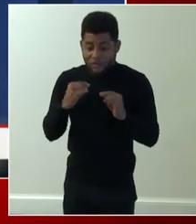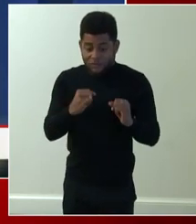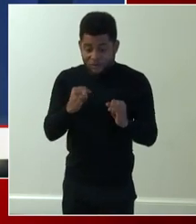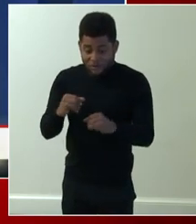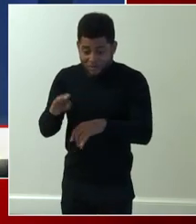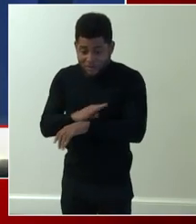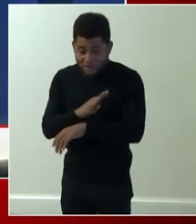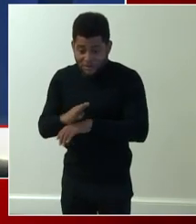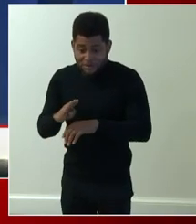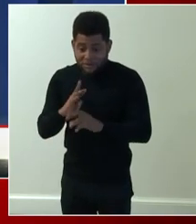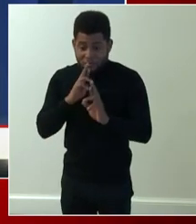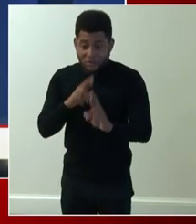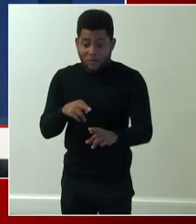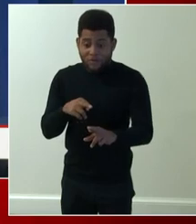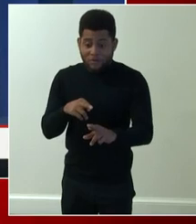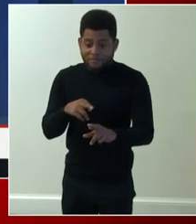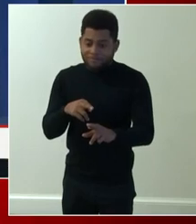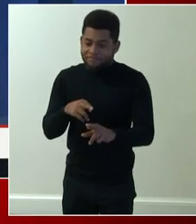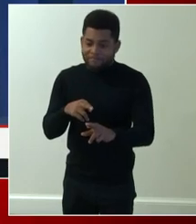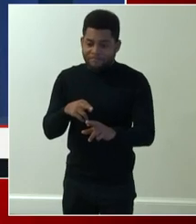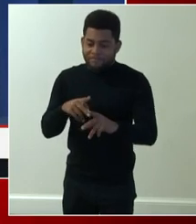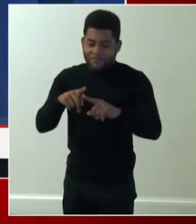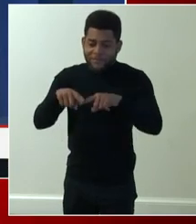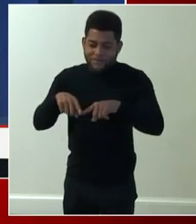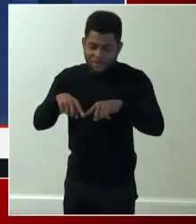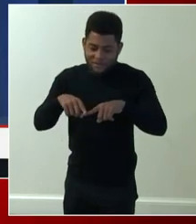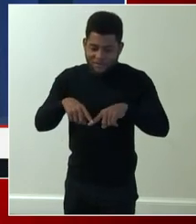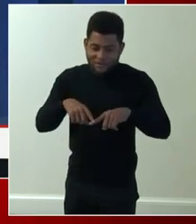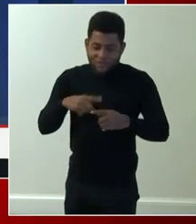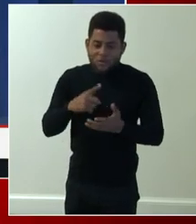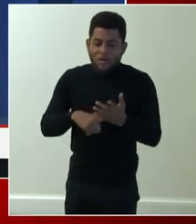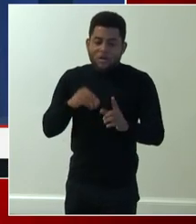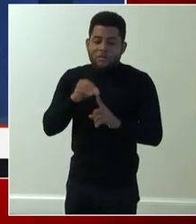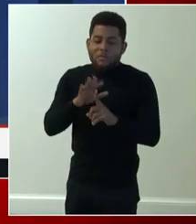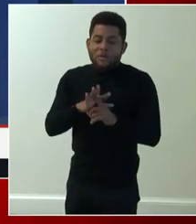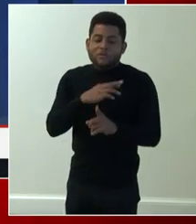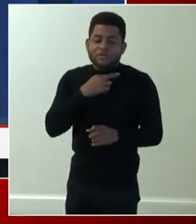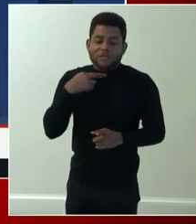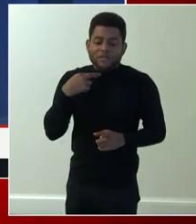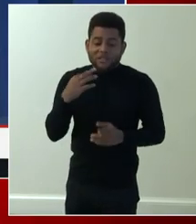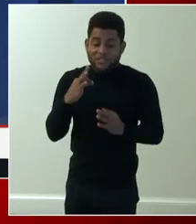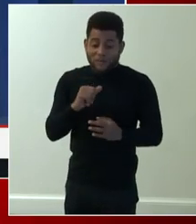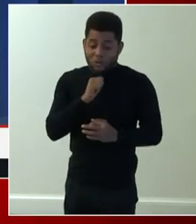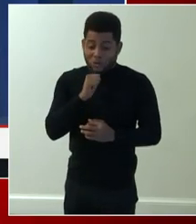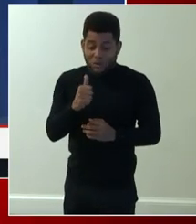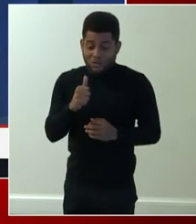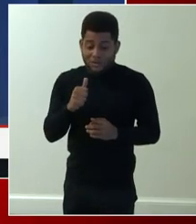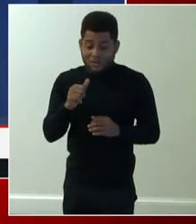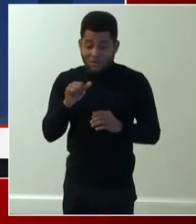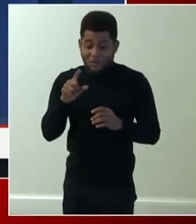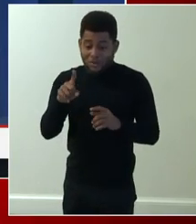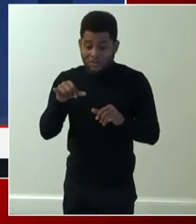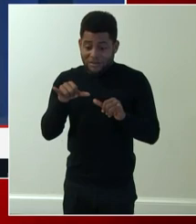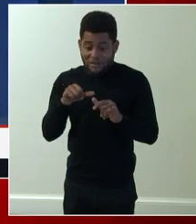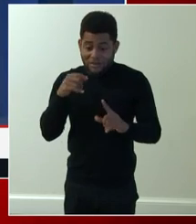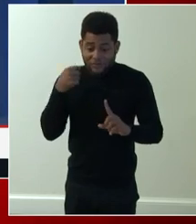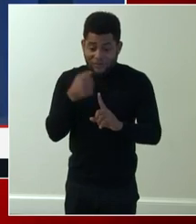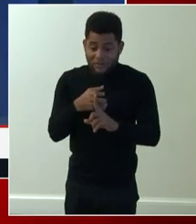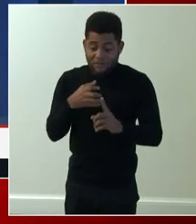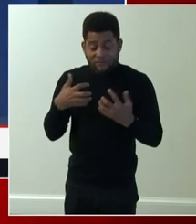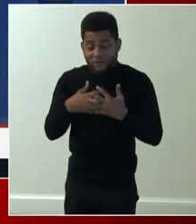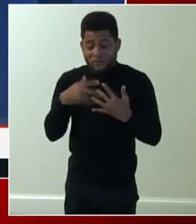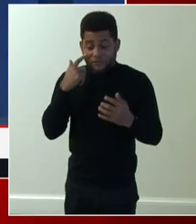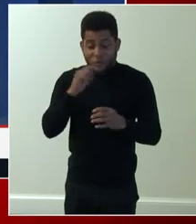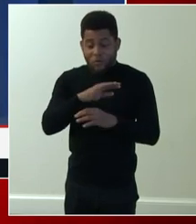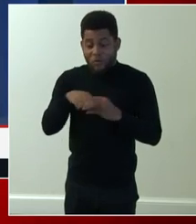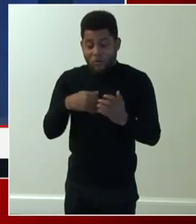reports a case, it's really going to depend on what the exposure risk is. There's not really a one-size-fits-all for every organization because it depends on the